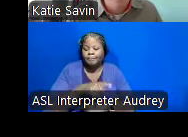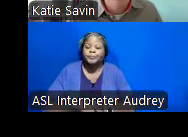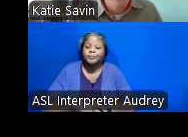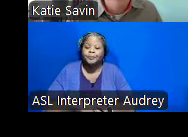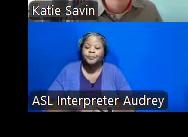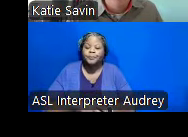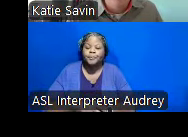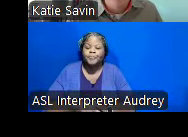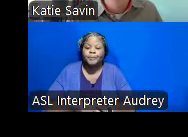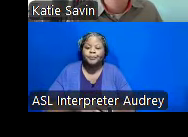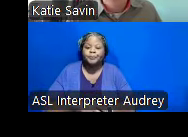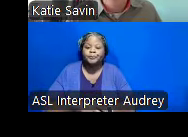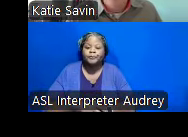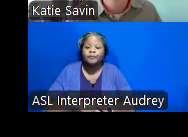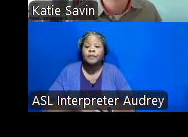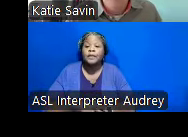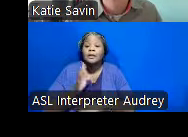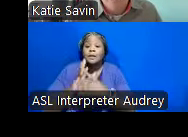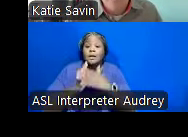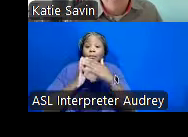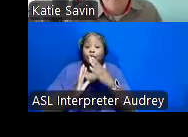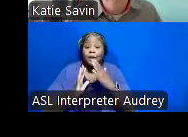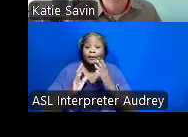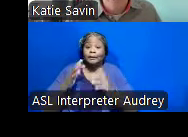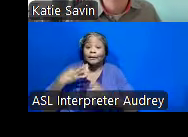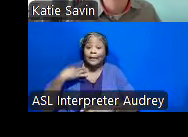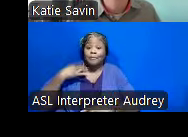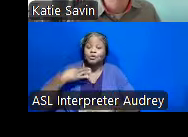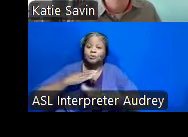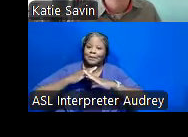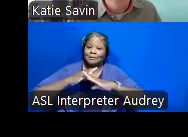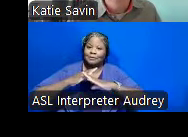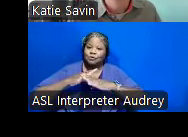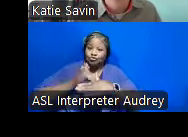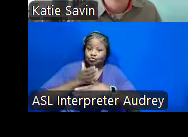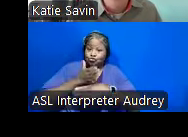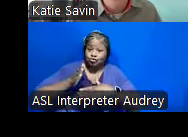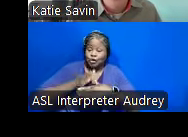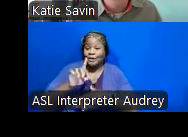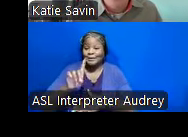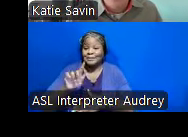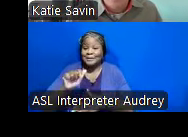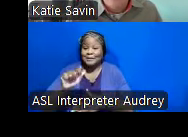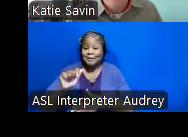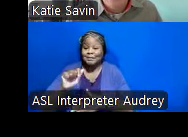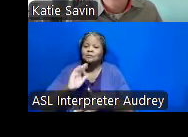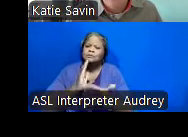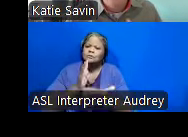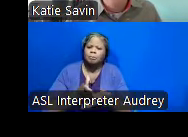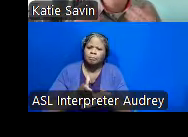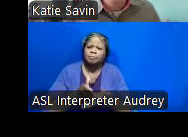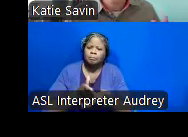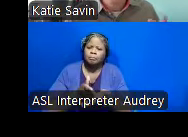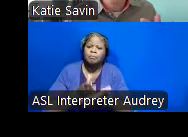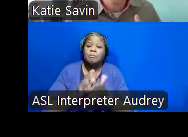And that immigrant claimants are protected, that data sharing stops, and that as the